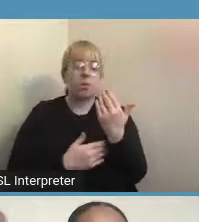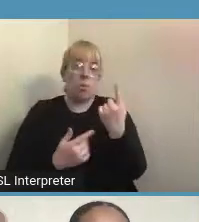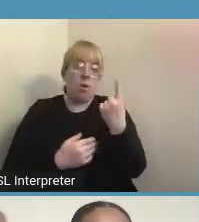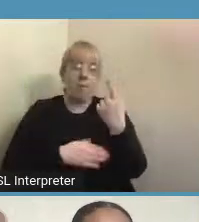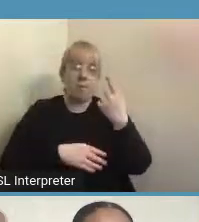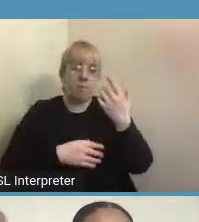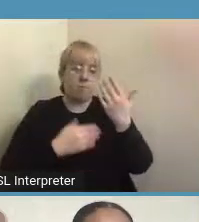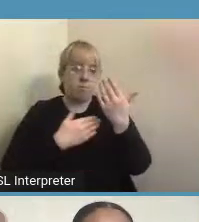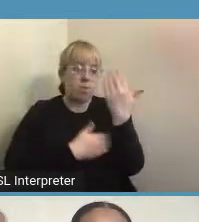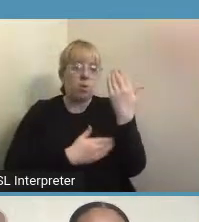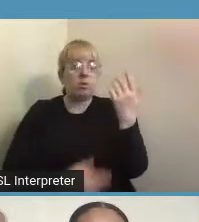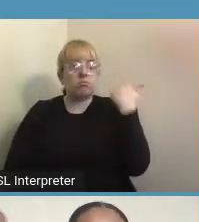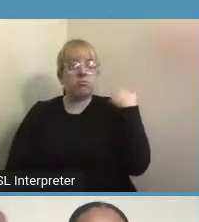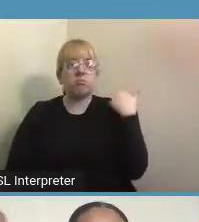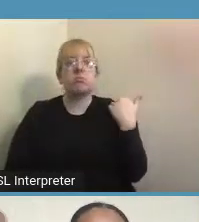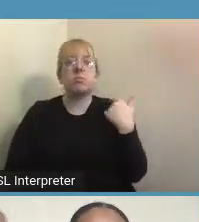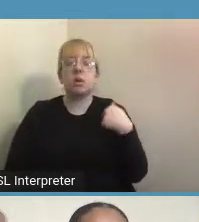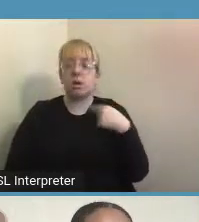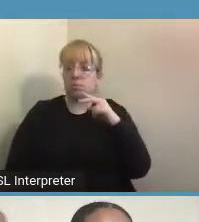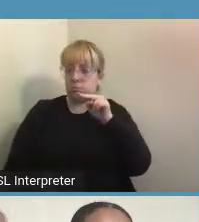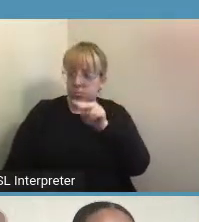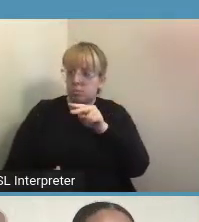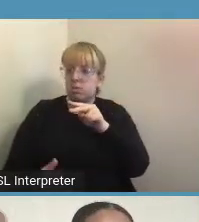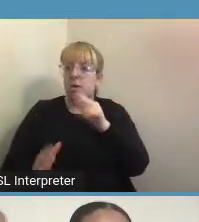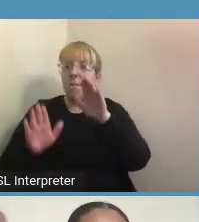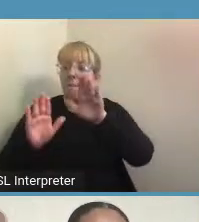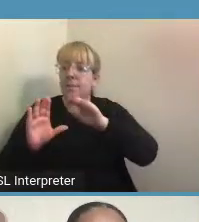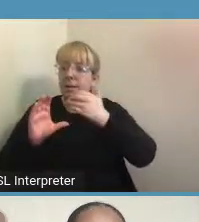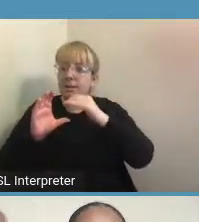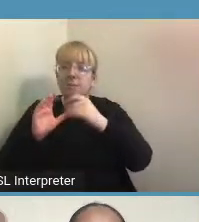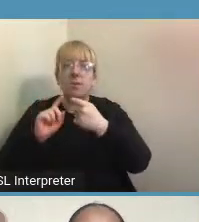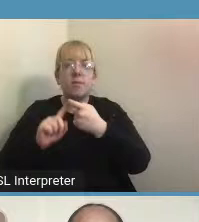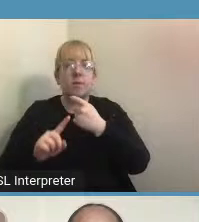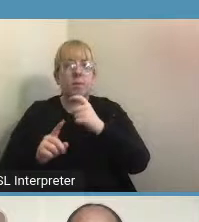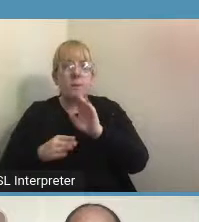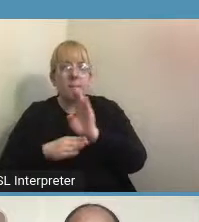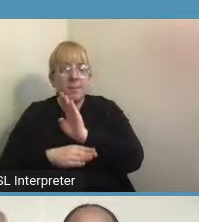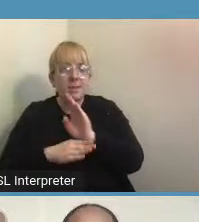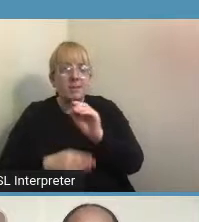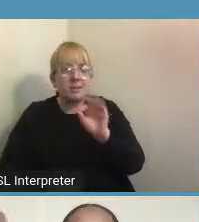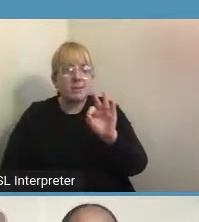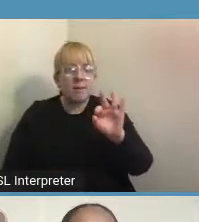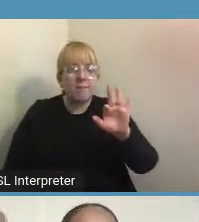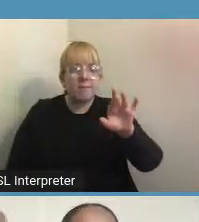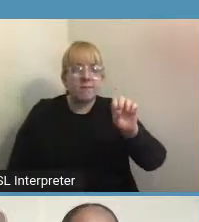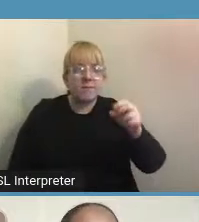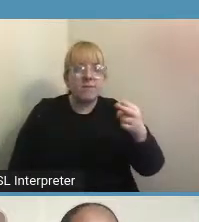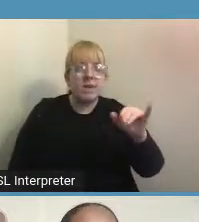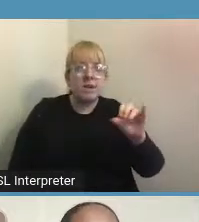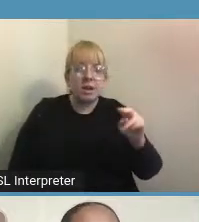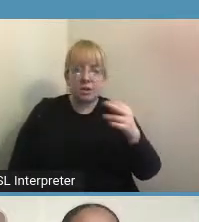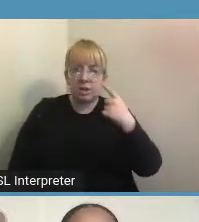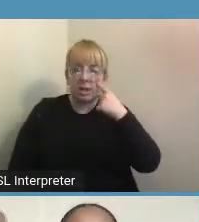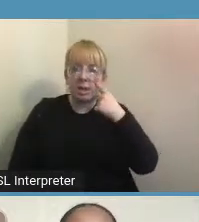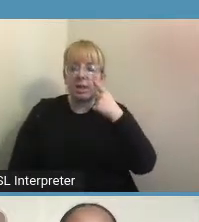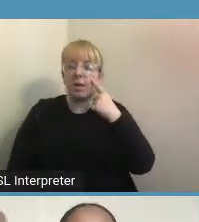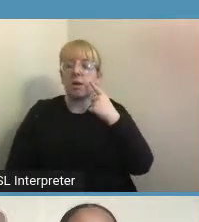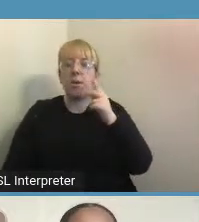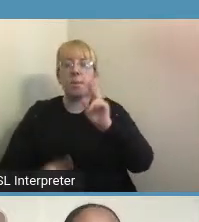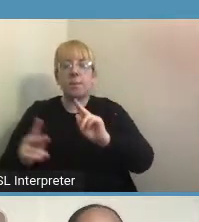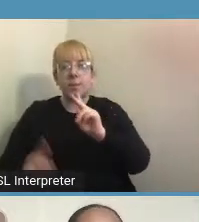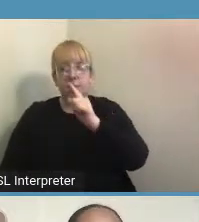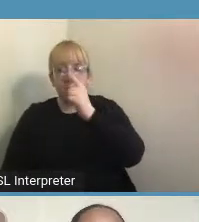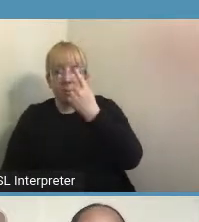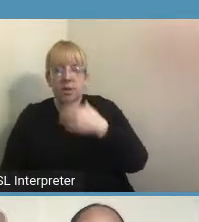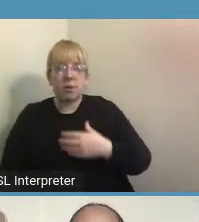this amazing email from, I think, Business of Fashion. And the people were in black and white, and they were cut out,